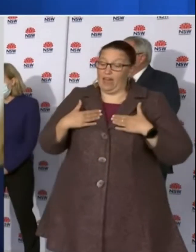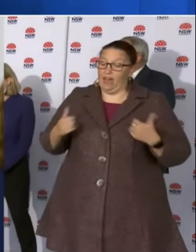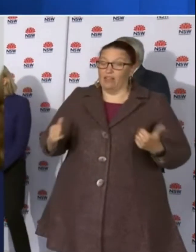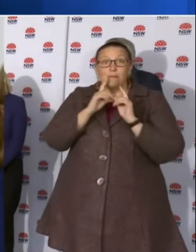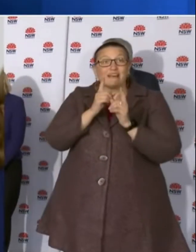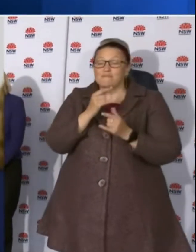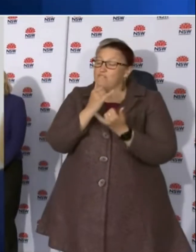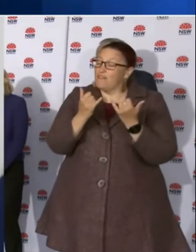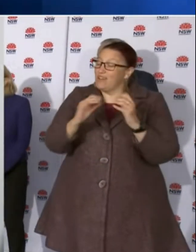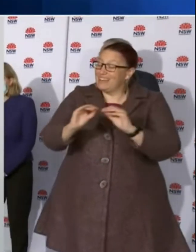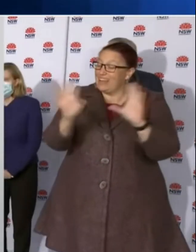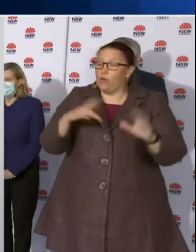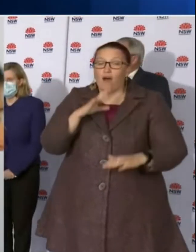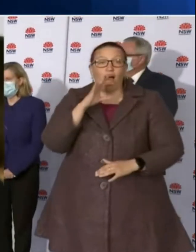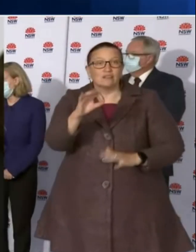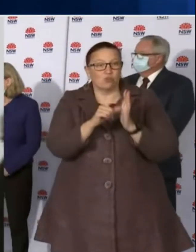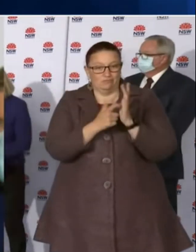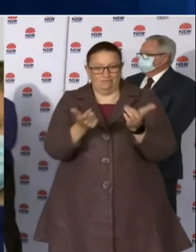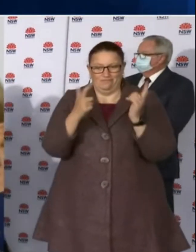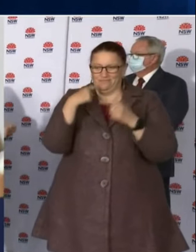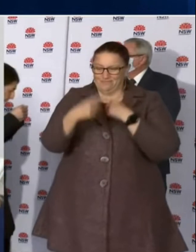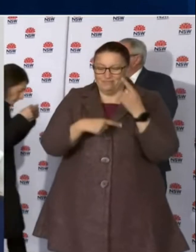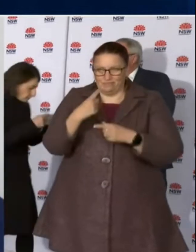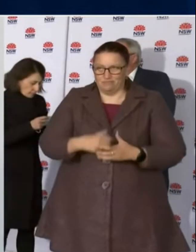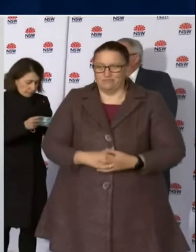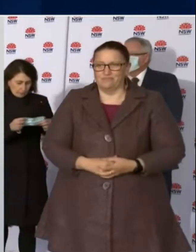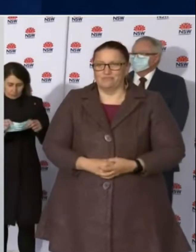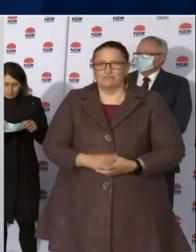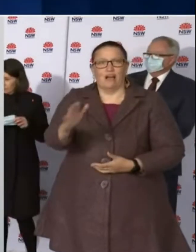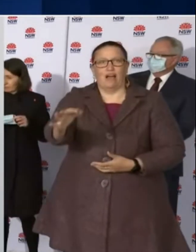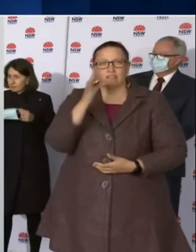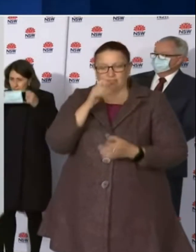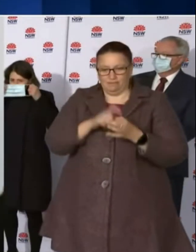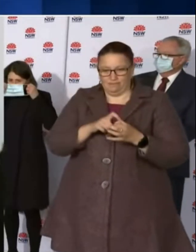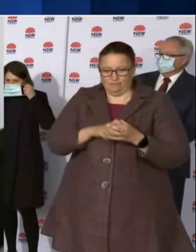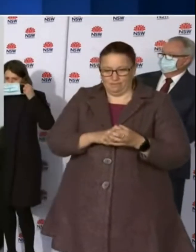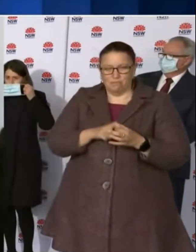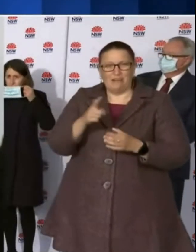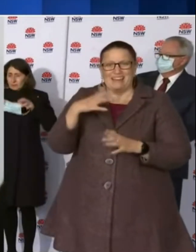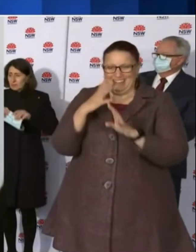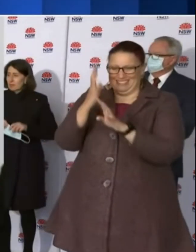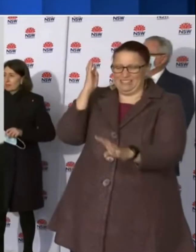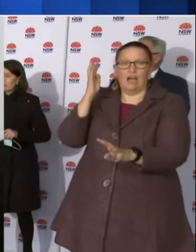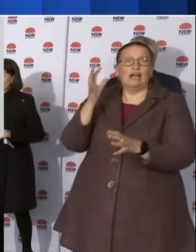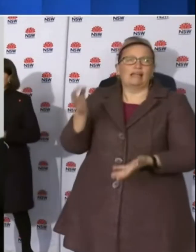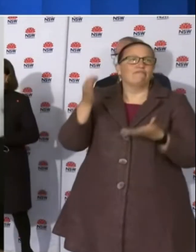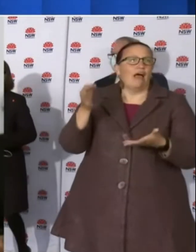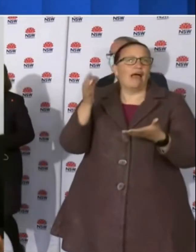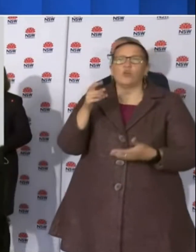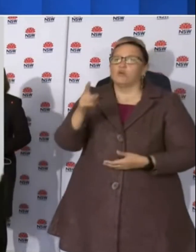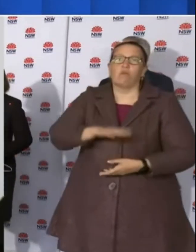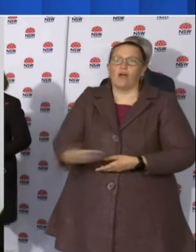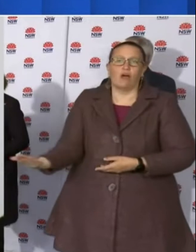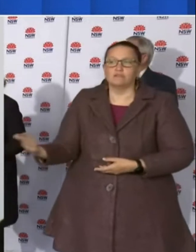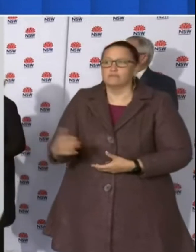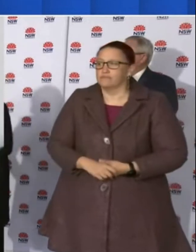reiterate the message we've been providing. But Premier, if you need to wear a mask at the cafe, why did you feel the need not to wear a mask, Premier? I'll